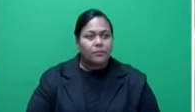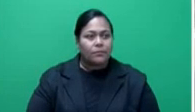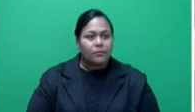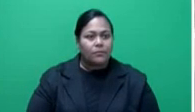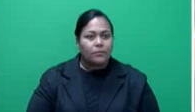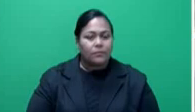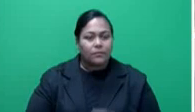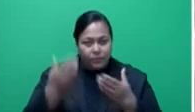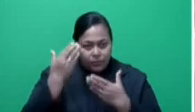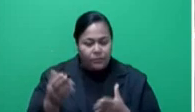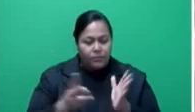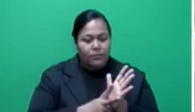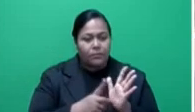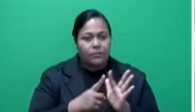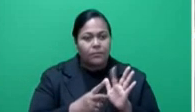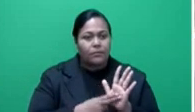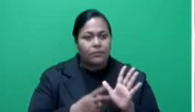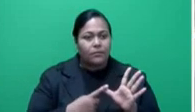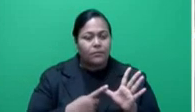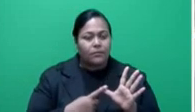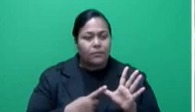Honourable Vina Bagnaka,